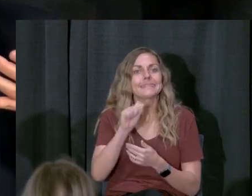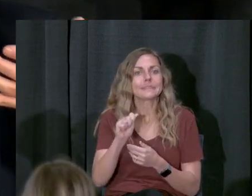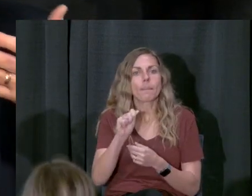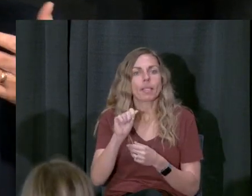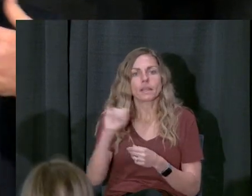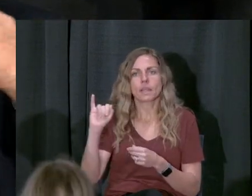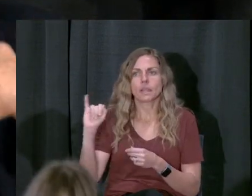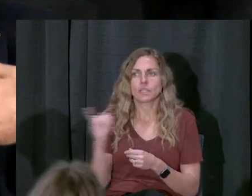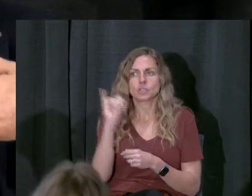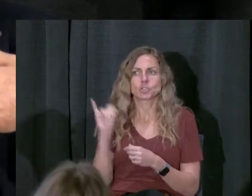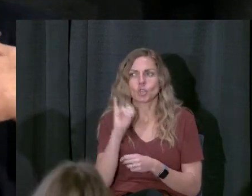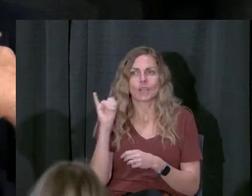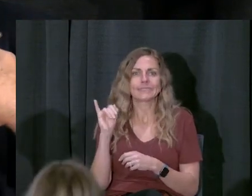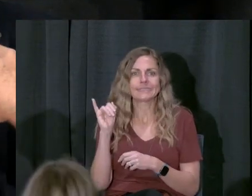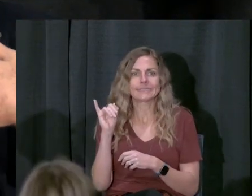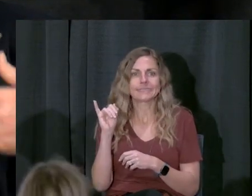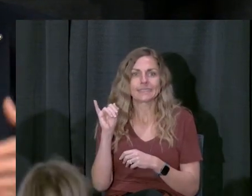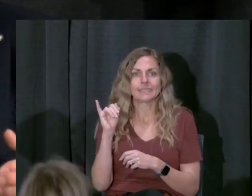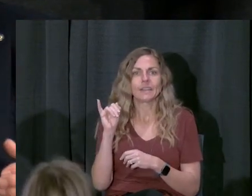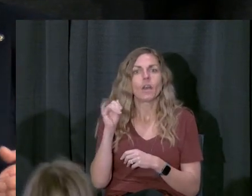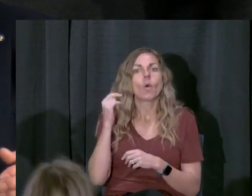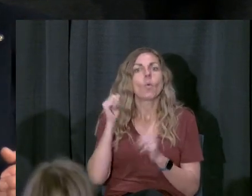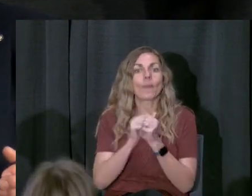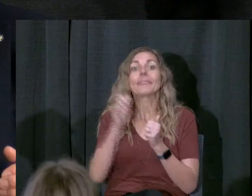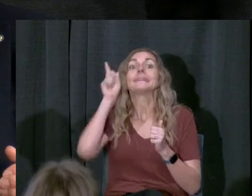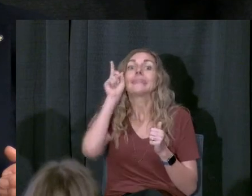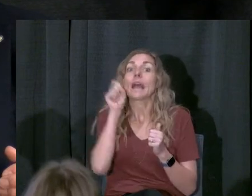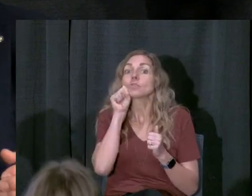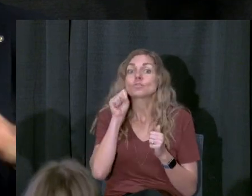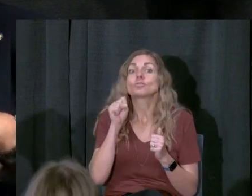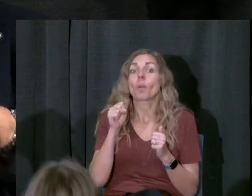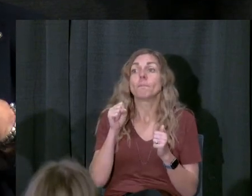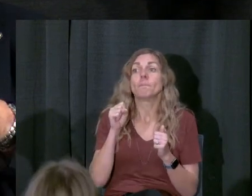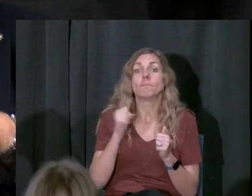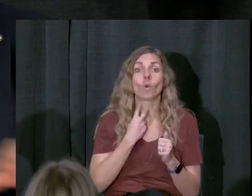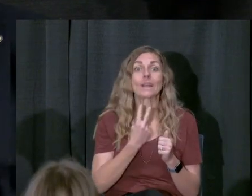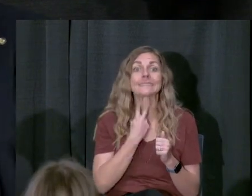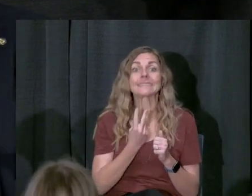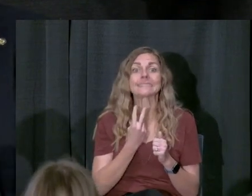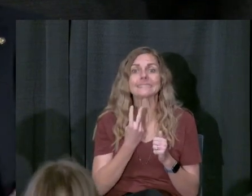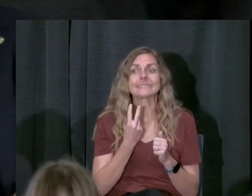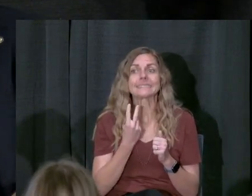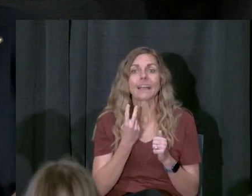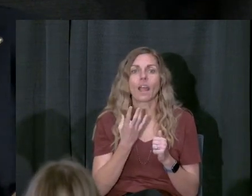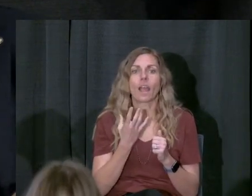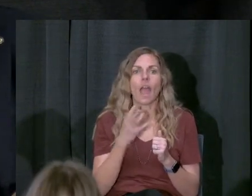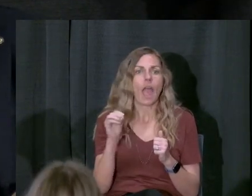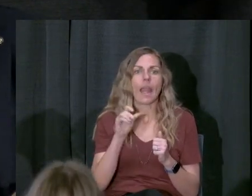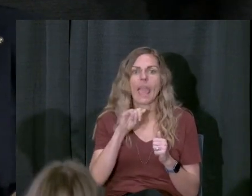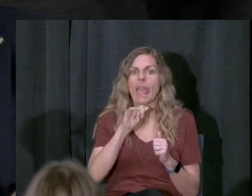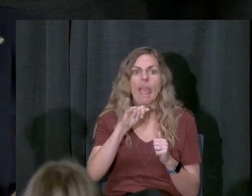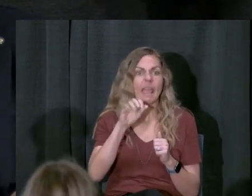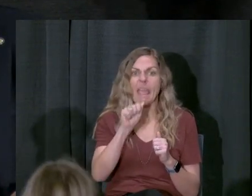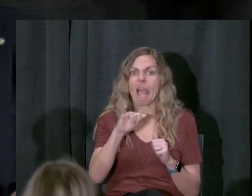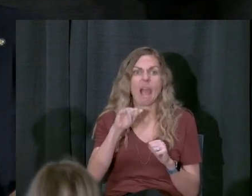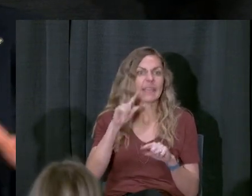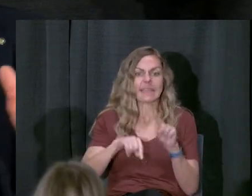scheme with Down syndrome voices, and the AI was crap.